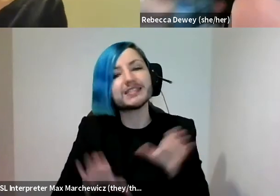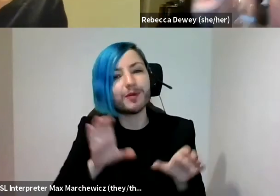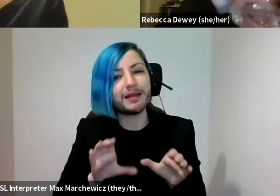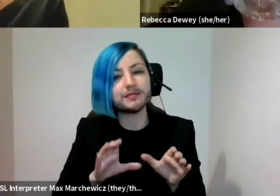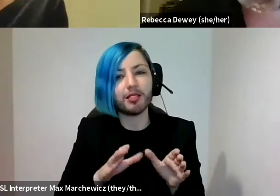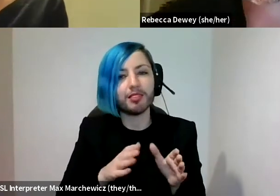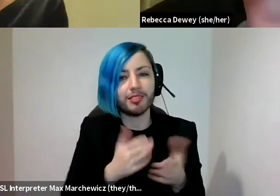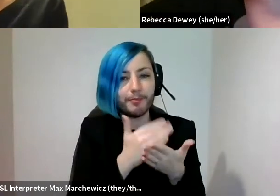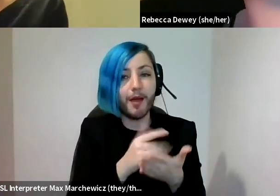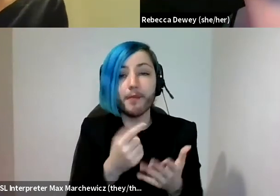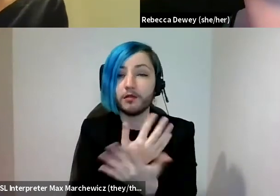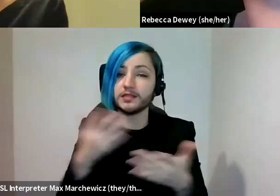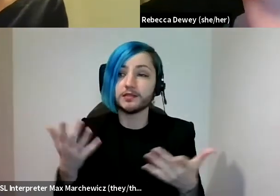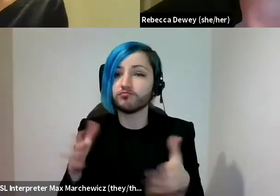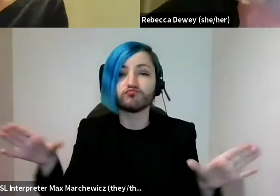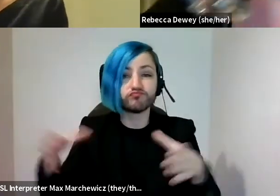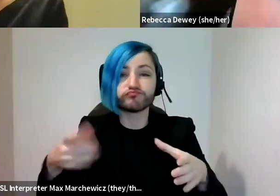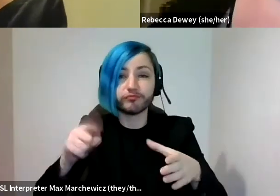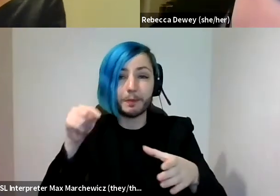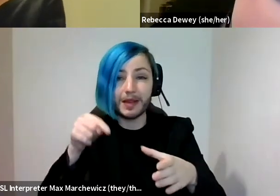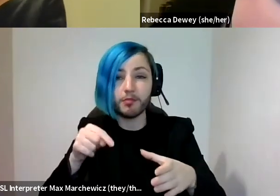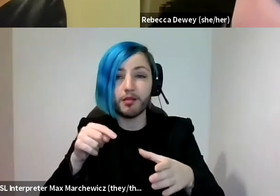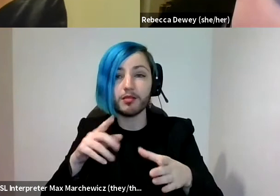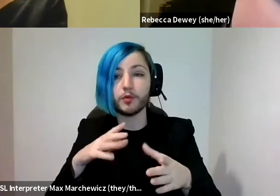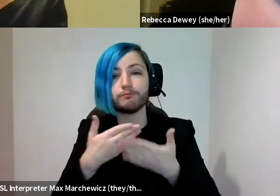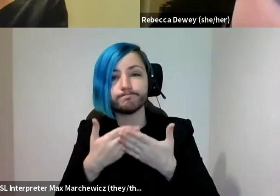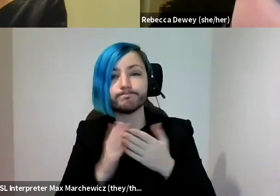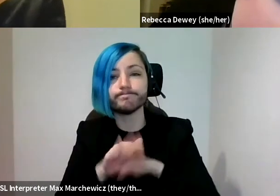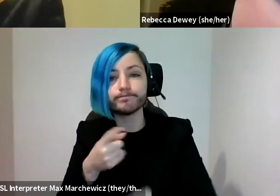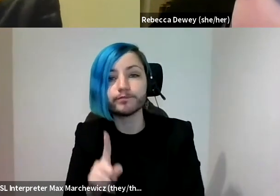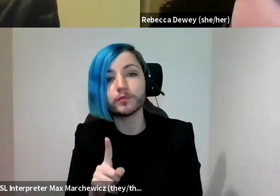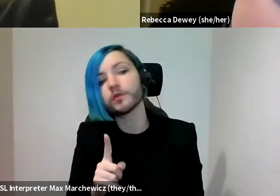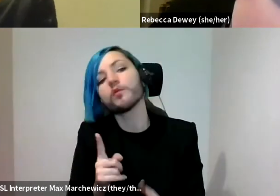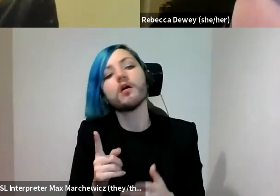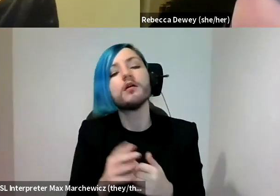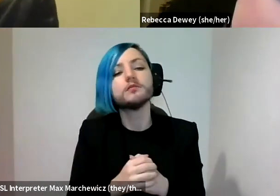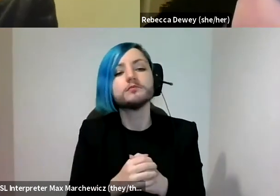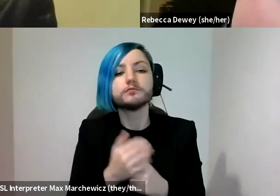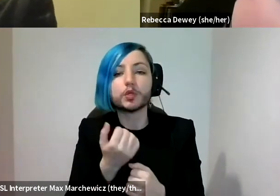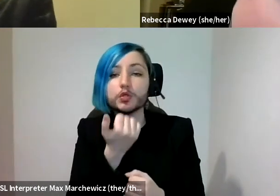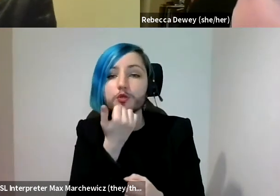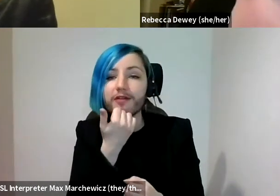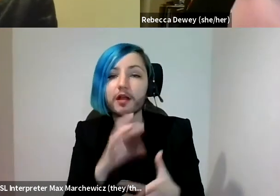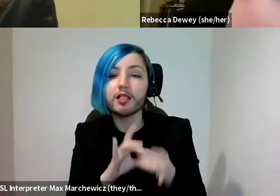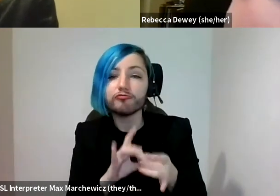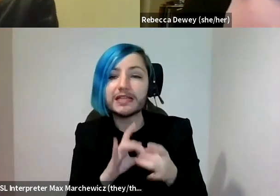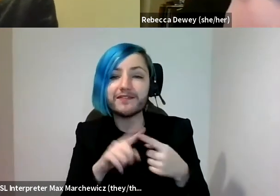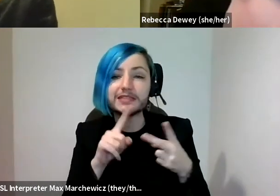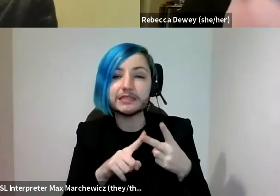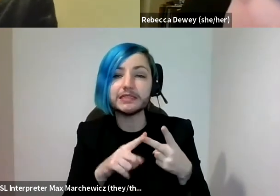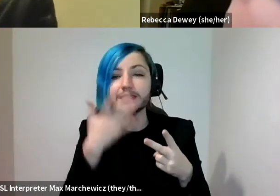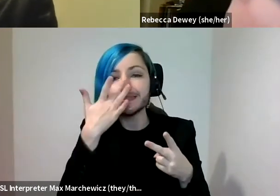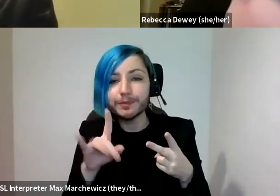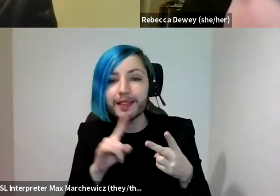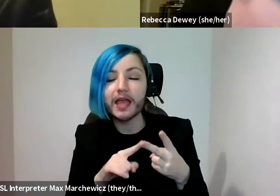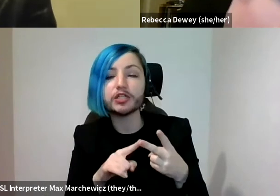but there's a whole set of people who do sort of numerical relativity and simulations